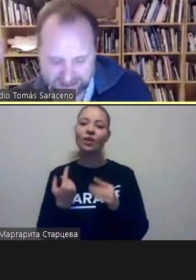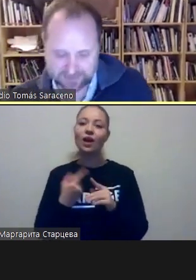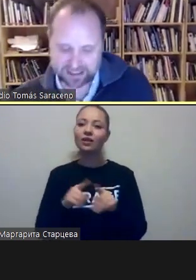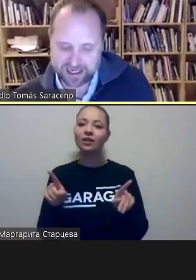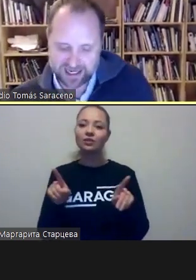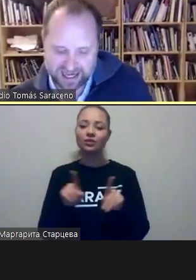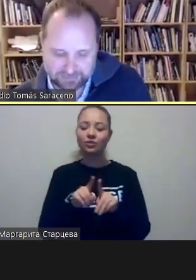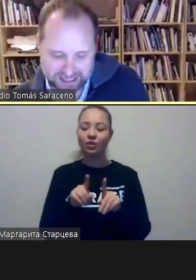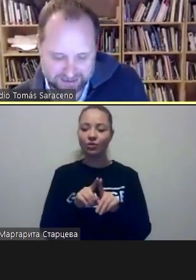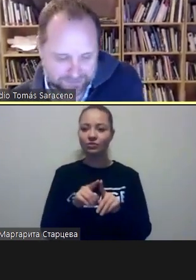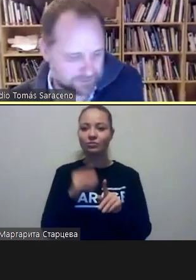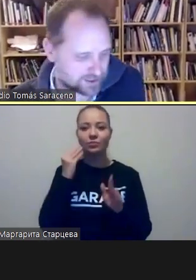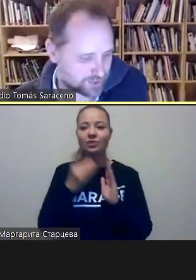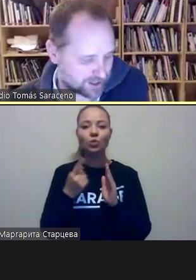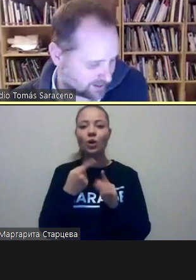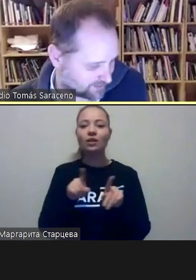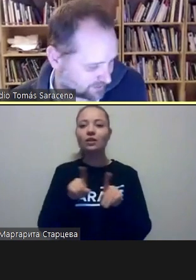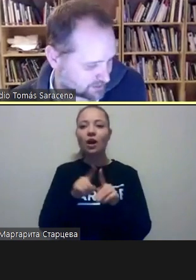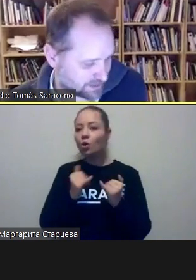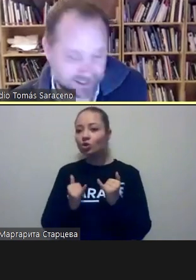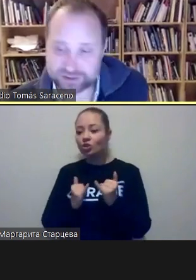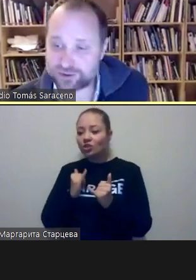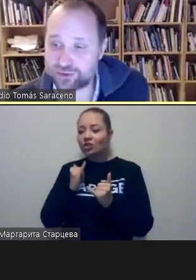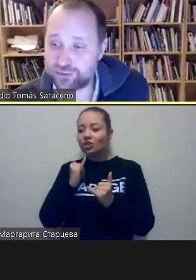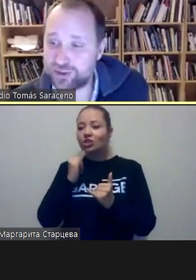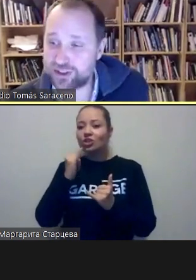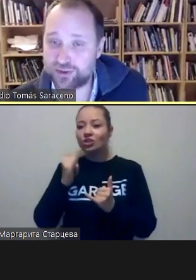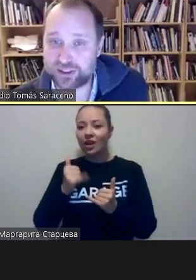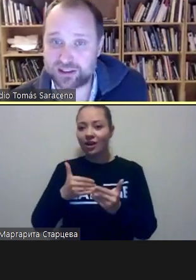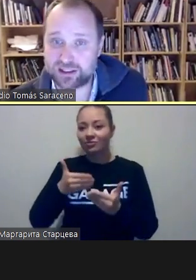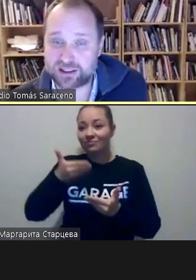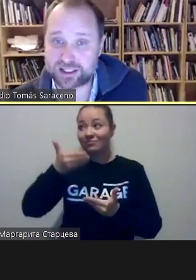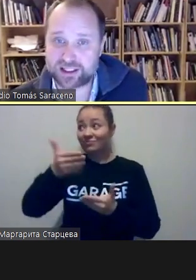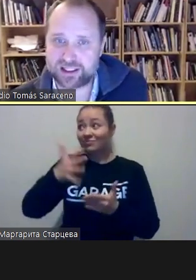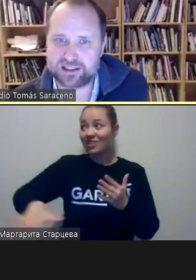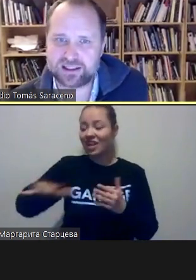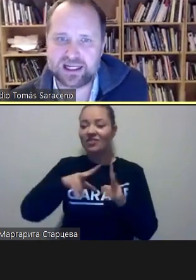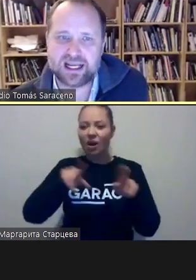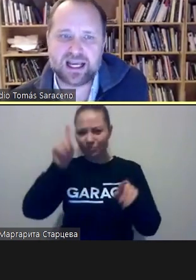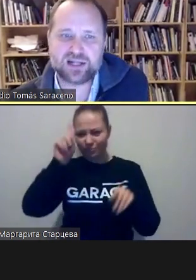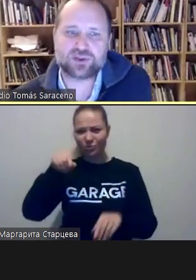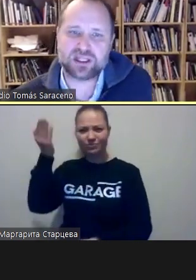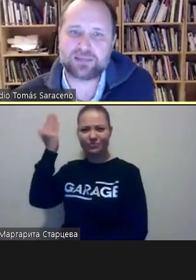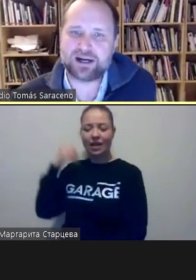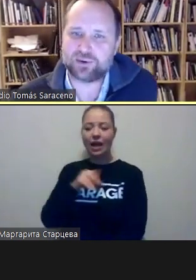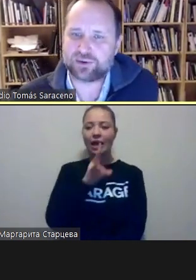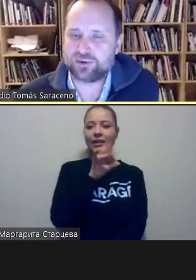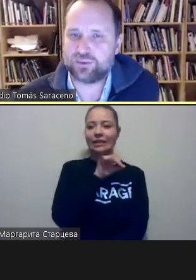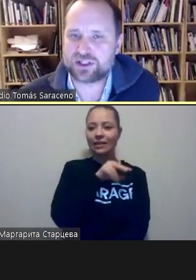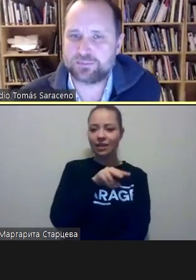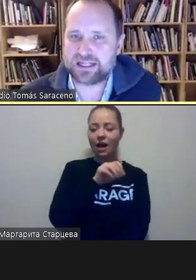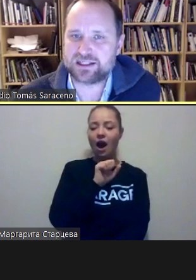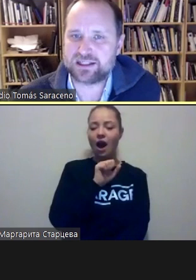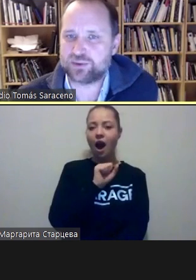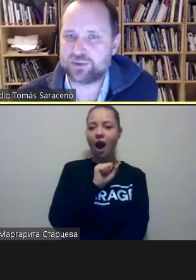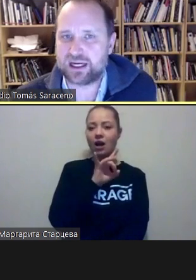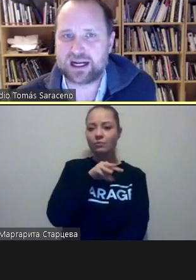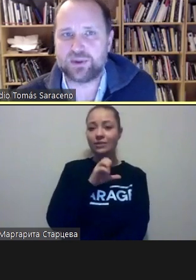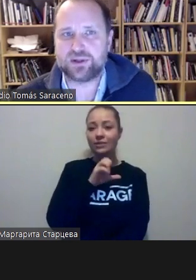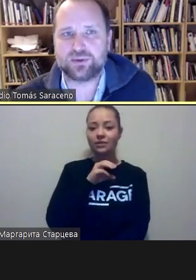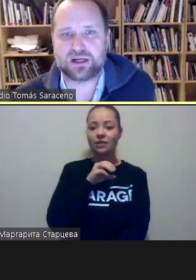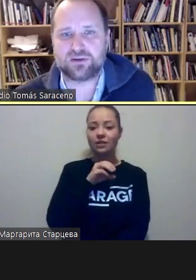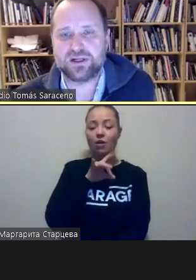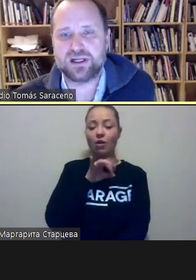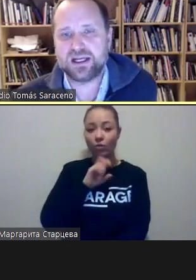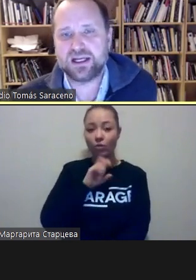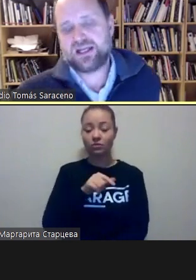space. For me, it's quite of an inspiration also to do a show in Russia and to think about what space is today and how we